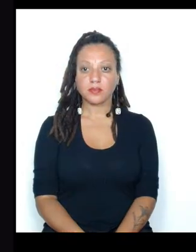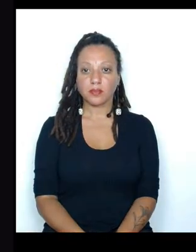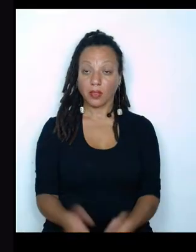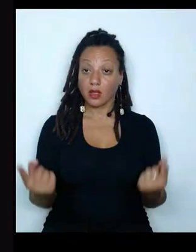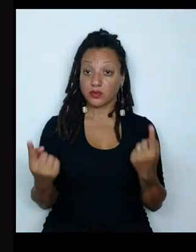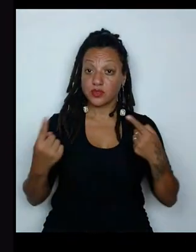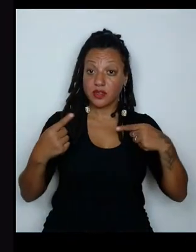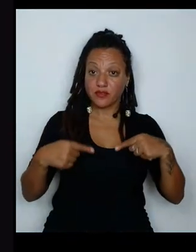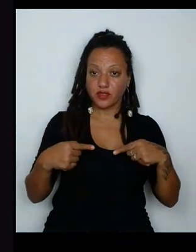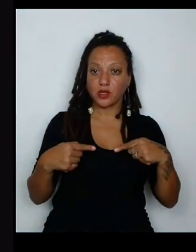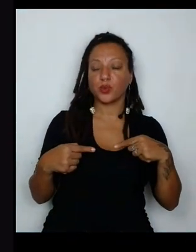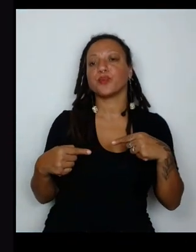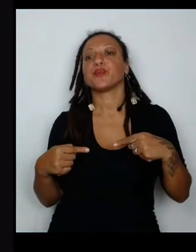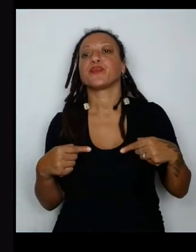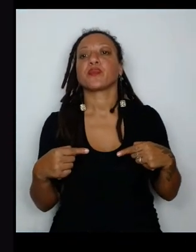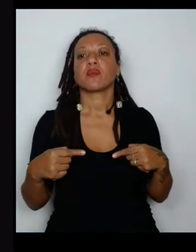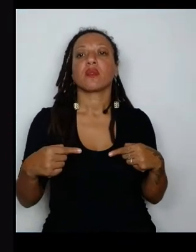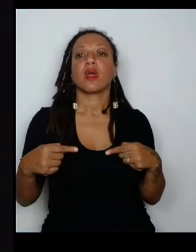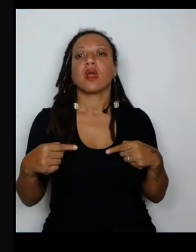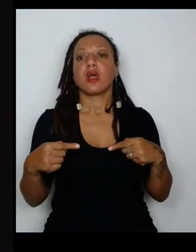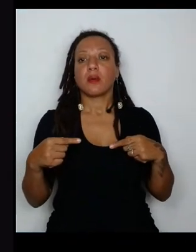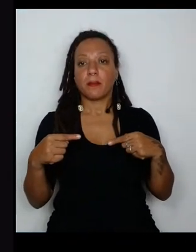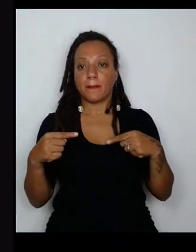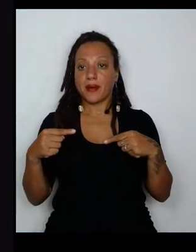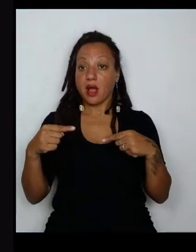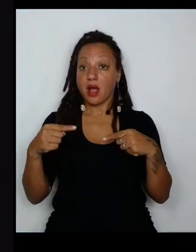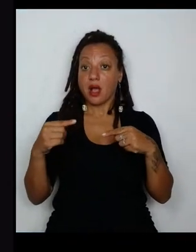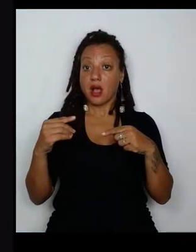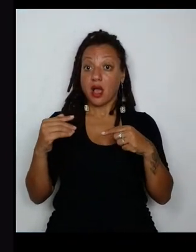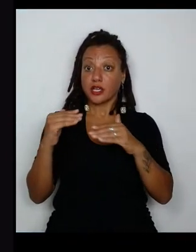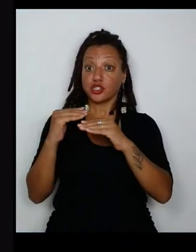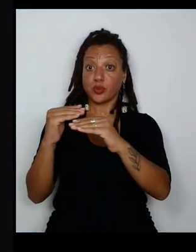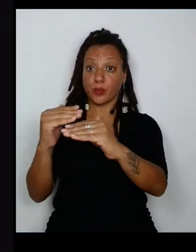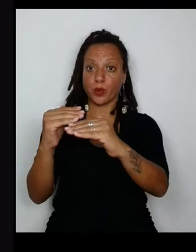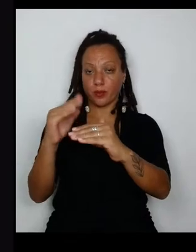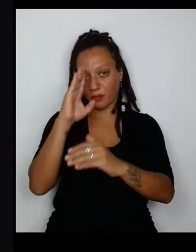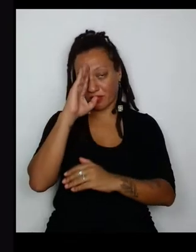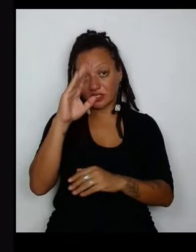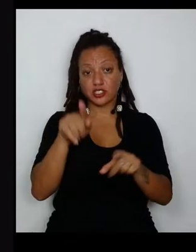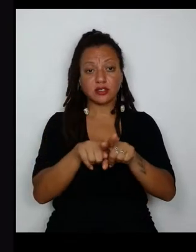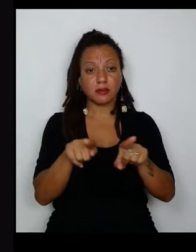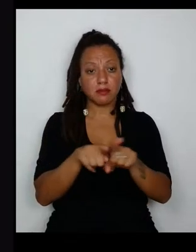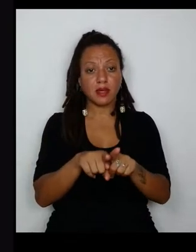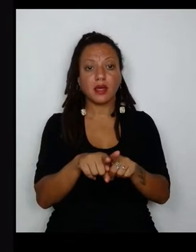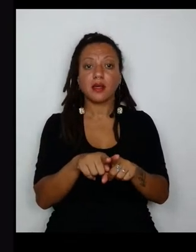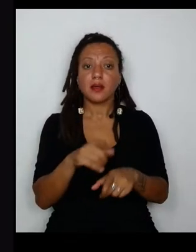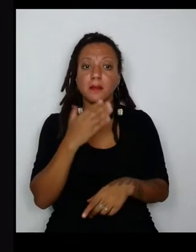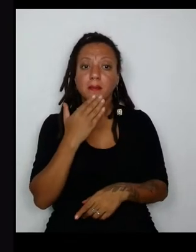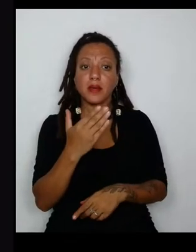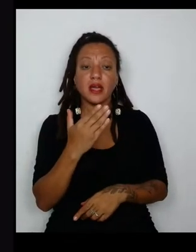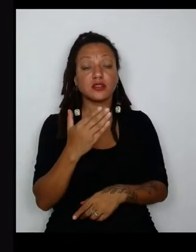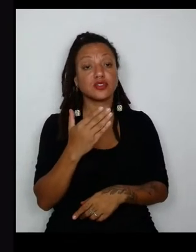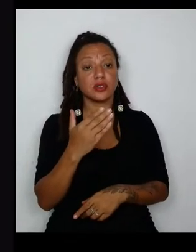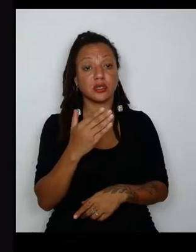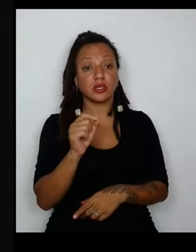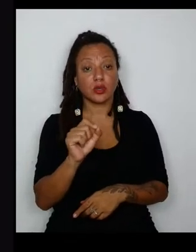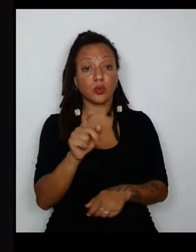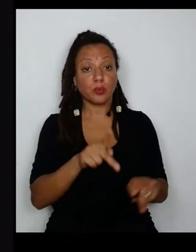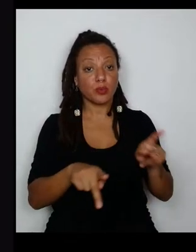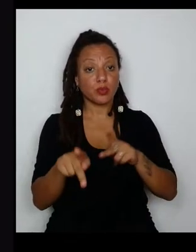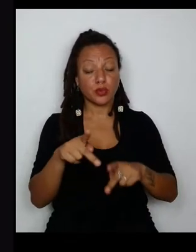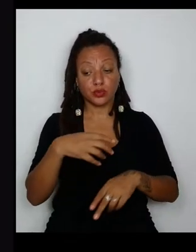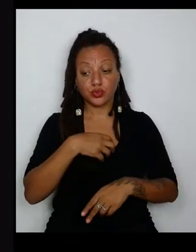mass community and audience of looking and cannot be controlled or subsumed into one system of representation or